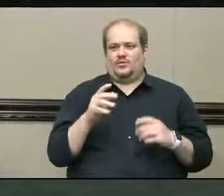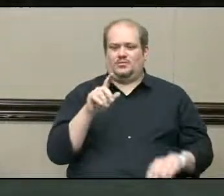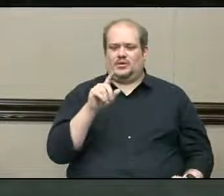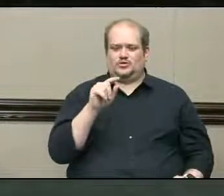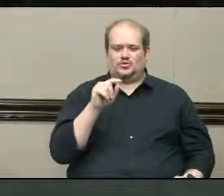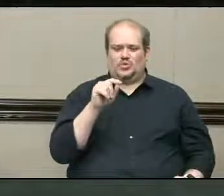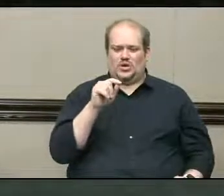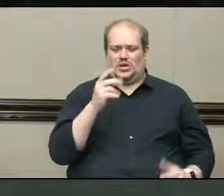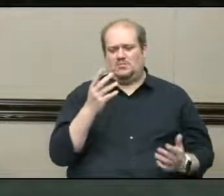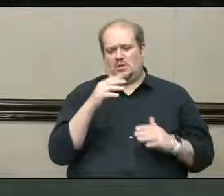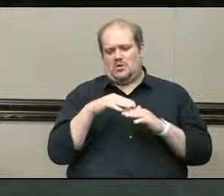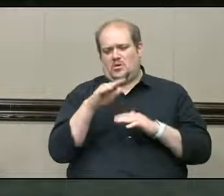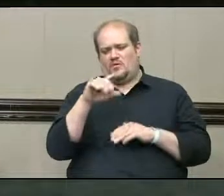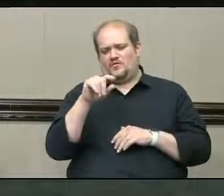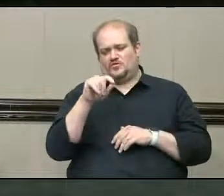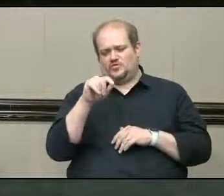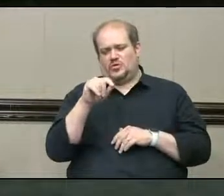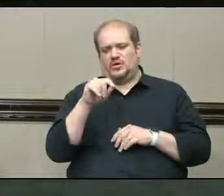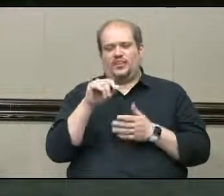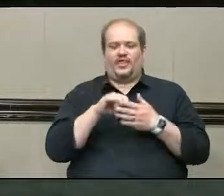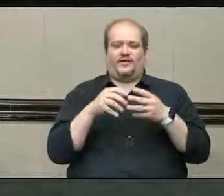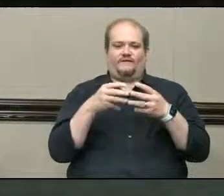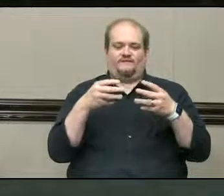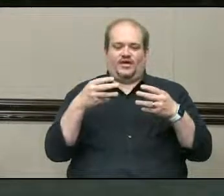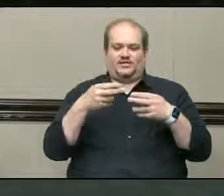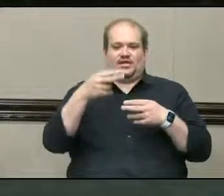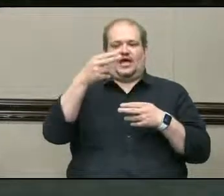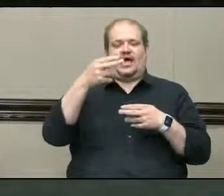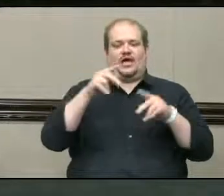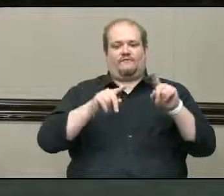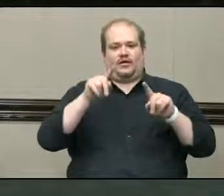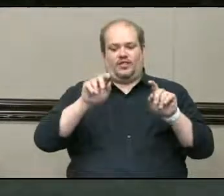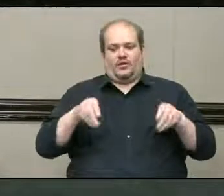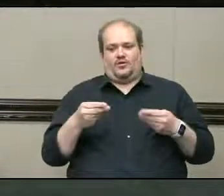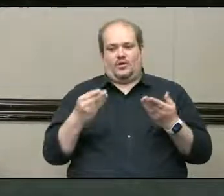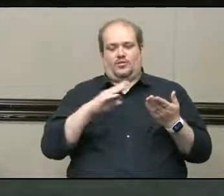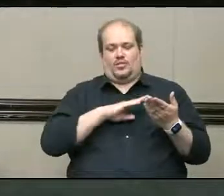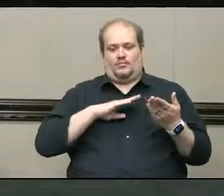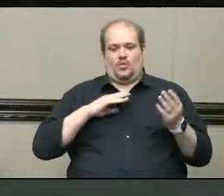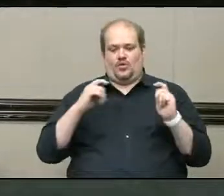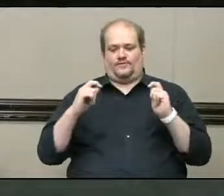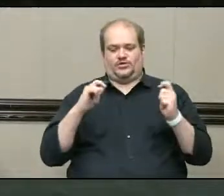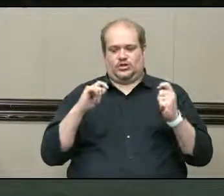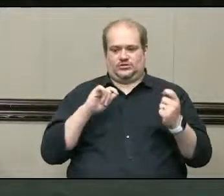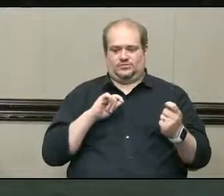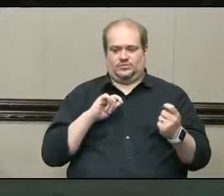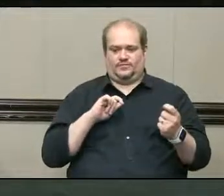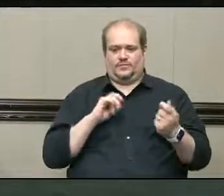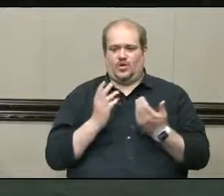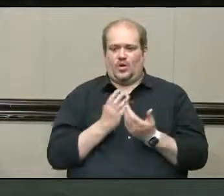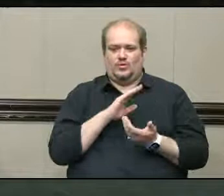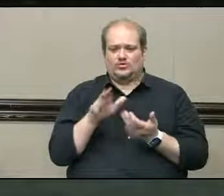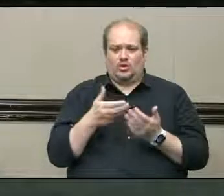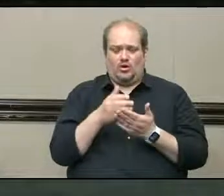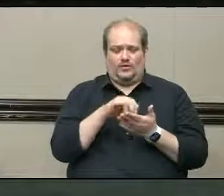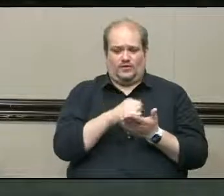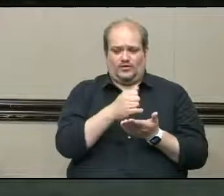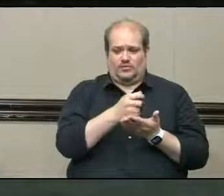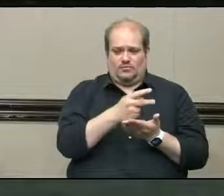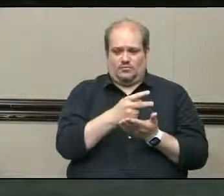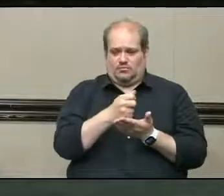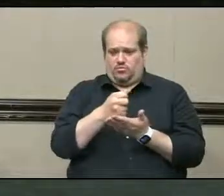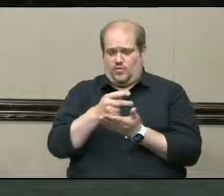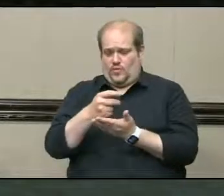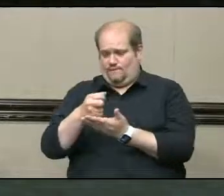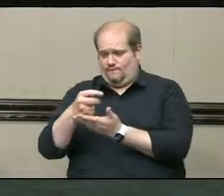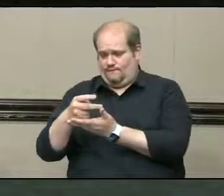plus cases of fence height variance that would go to the Board of Adjustment. And nearly all of those have been approved